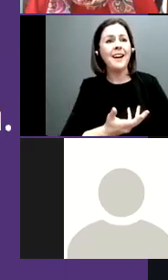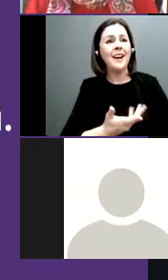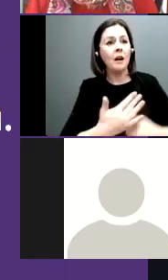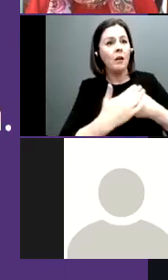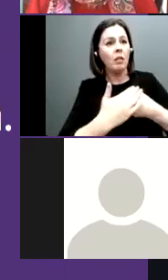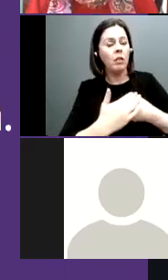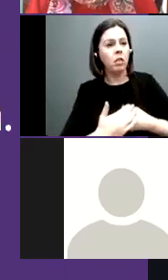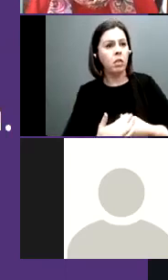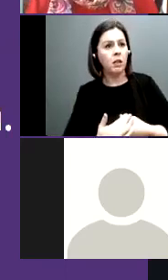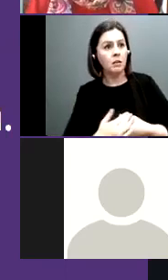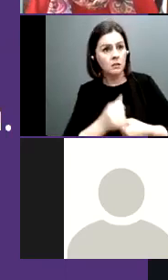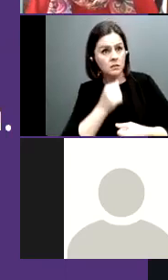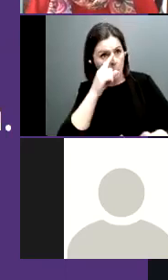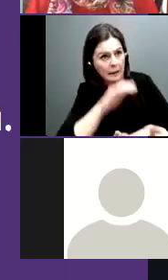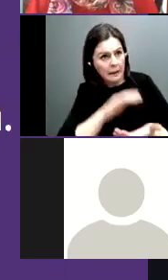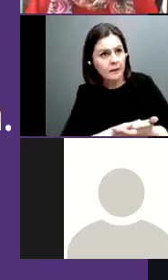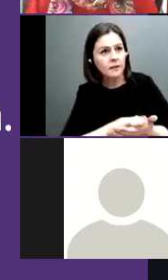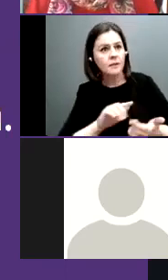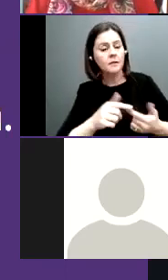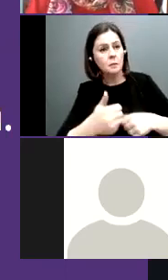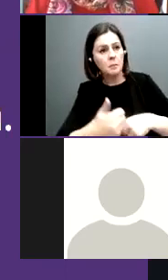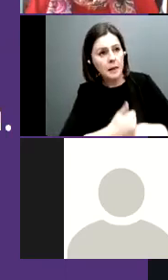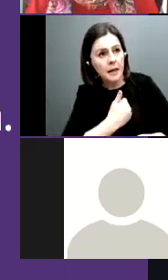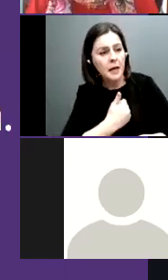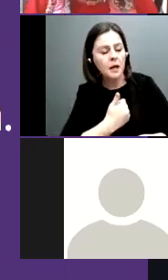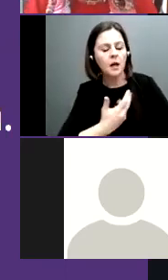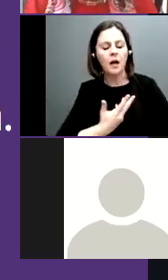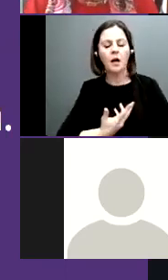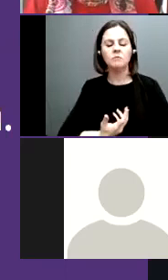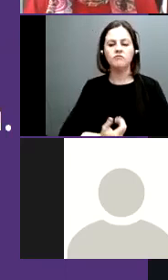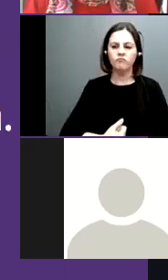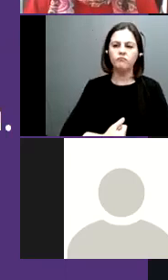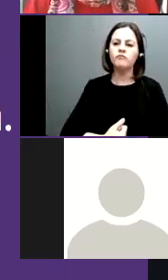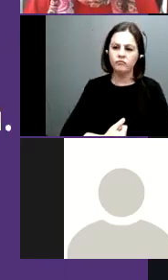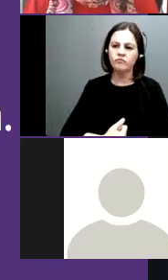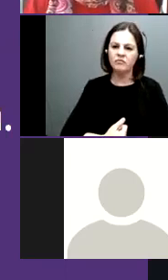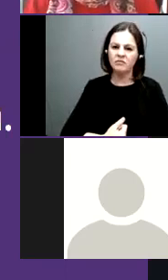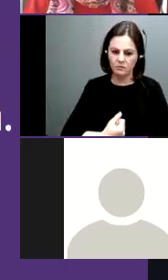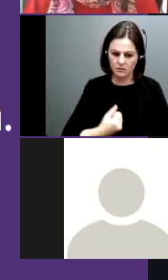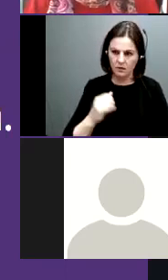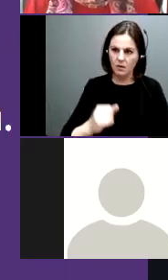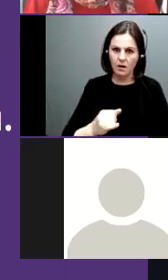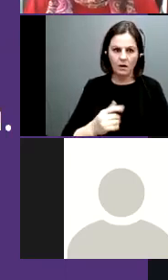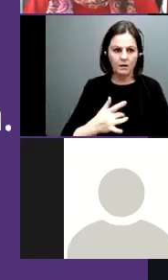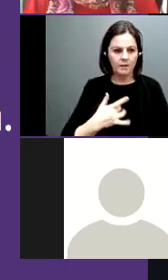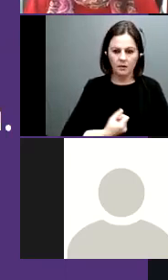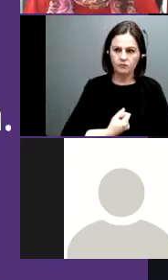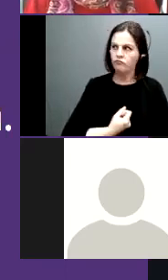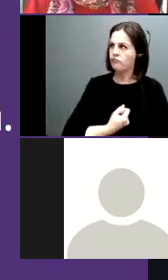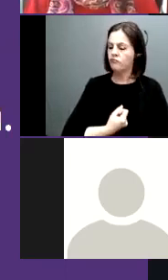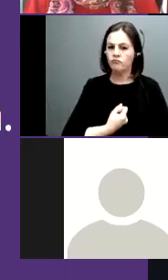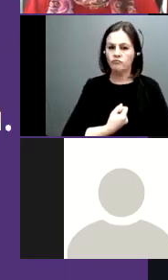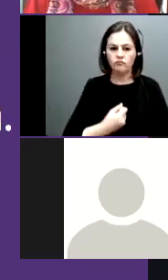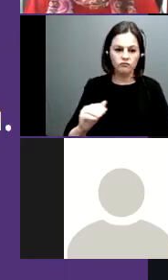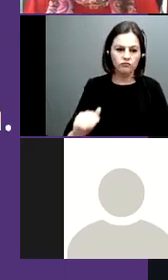or they were perhaps blamed for the abuse. But either way, they've carried this burden with them their entire